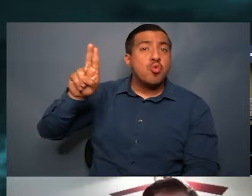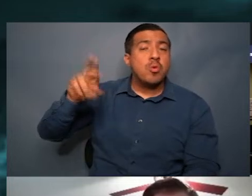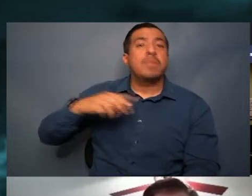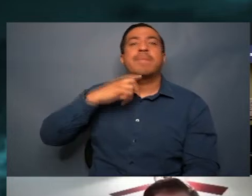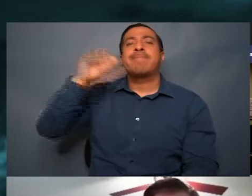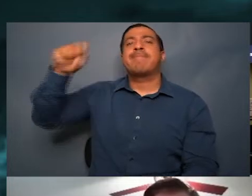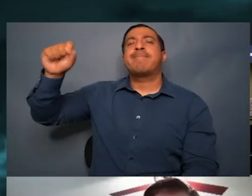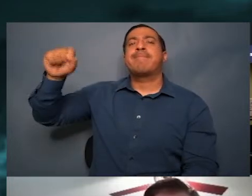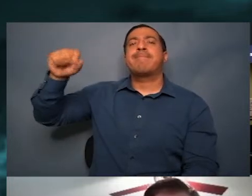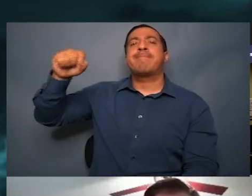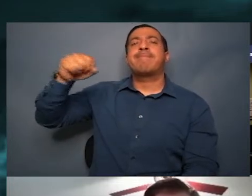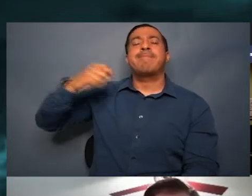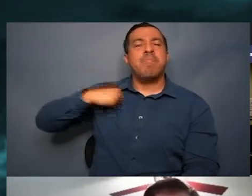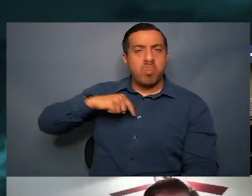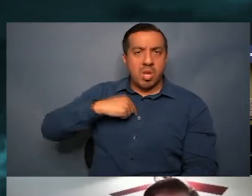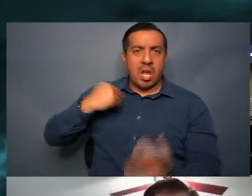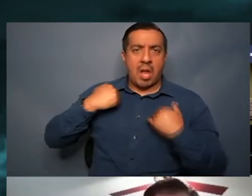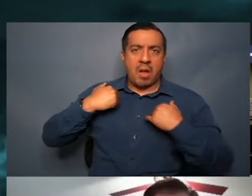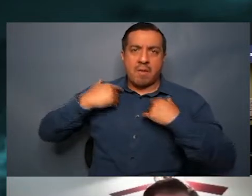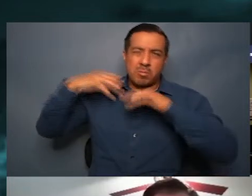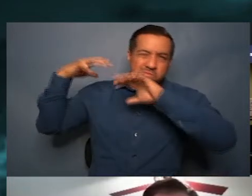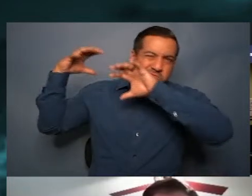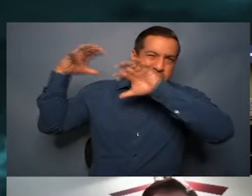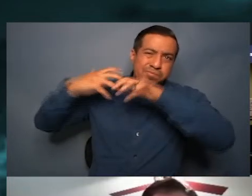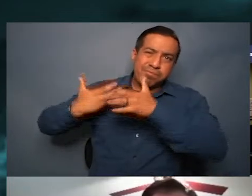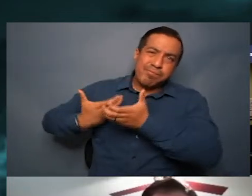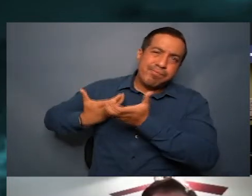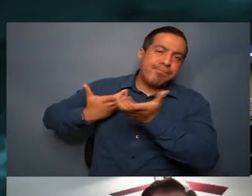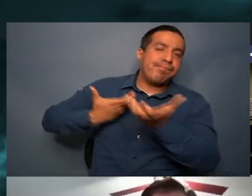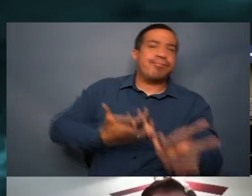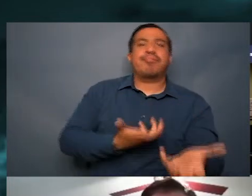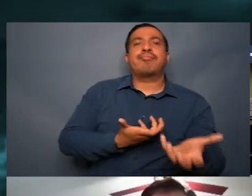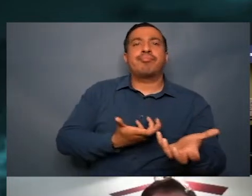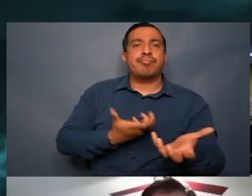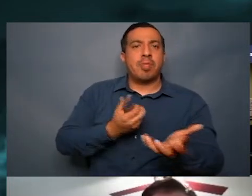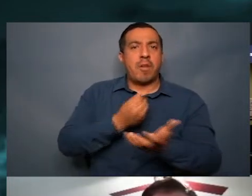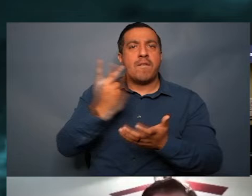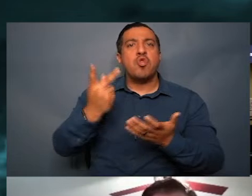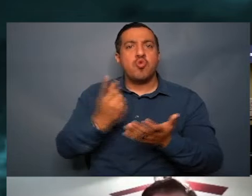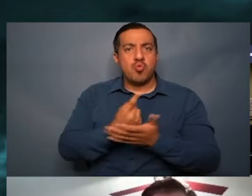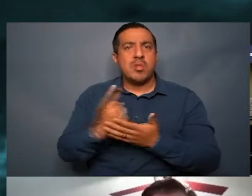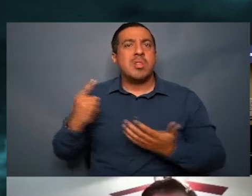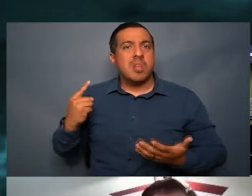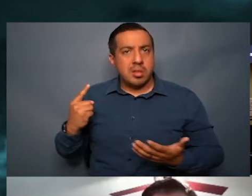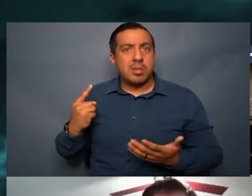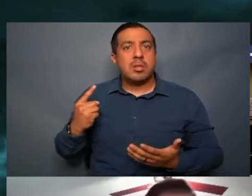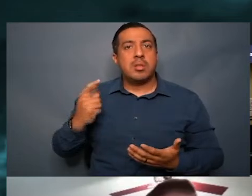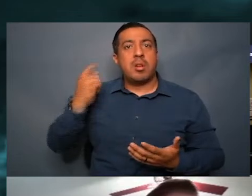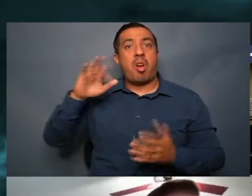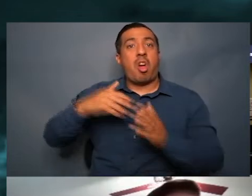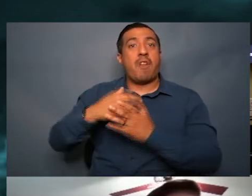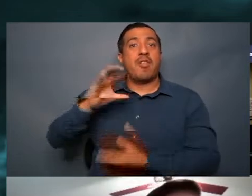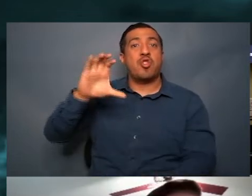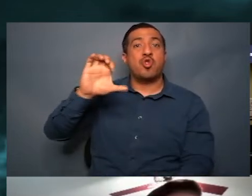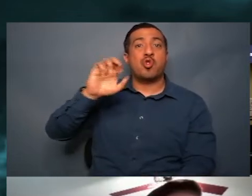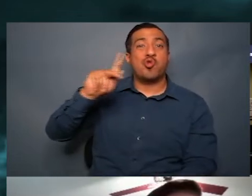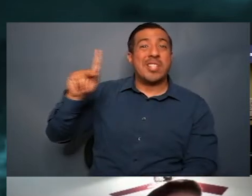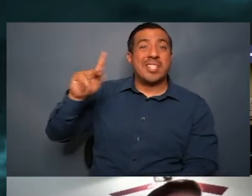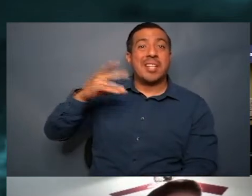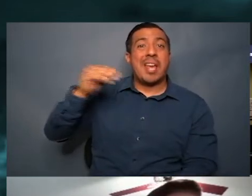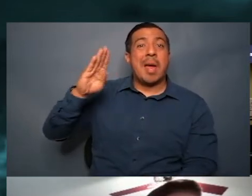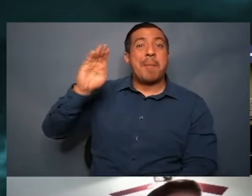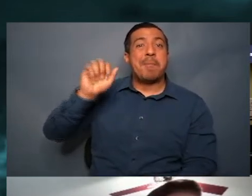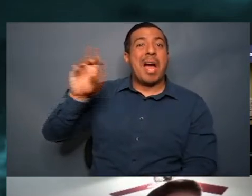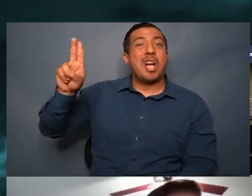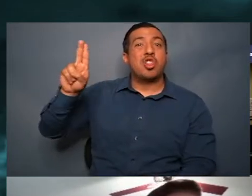had heavy rain over the last several weeks, and so the grounds are saturated, the creeks and bayous are high, and